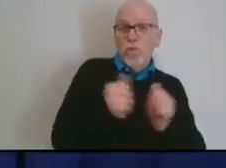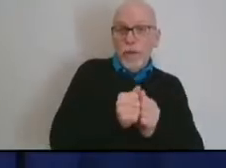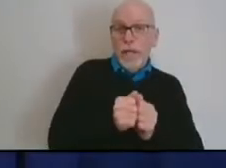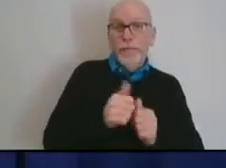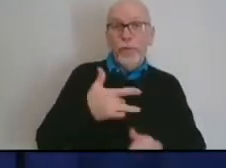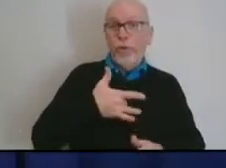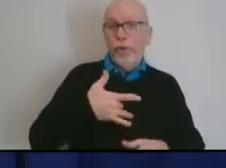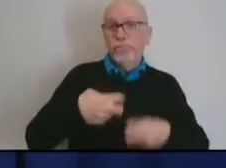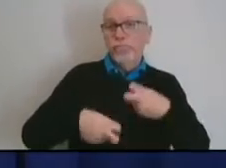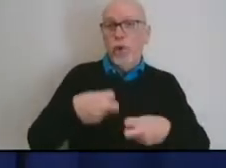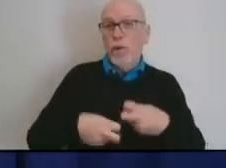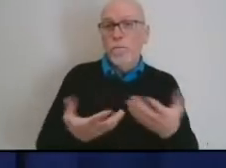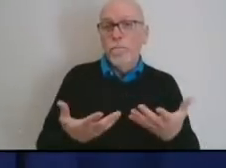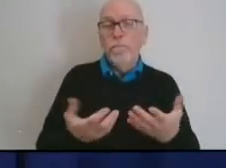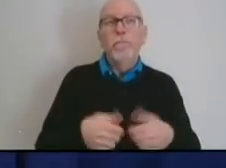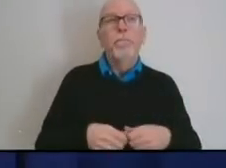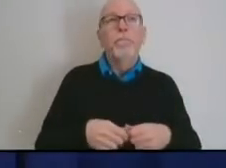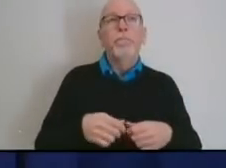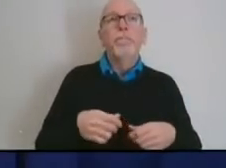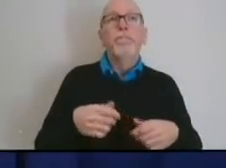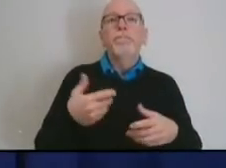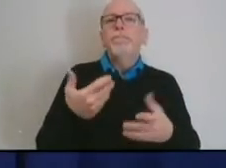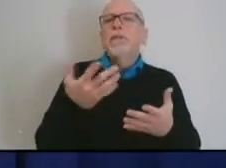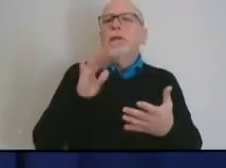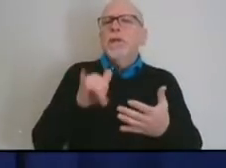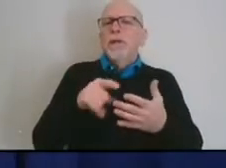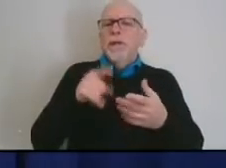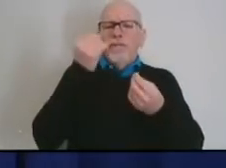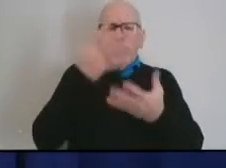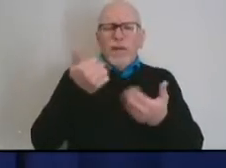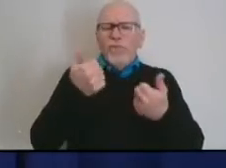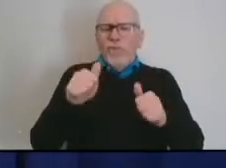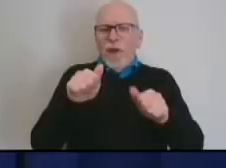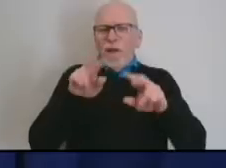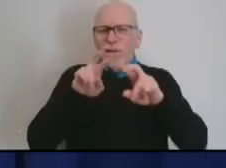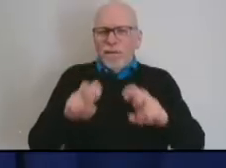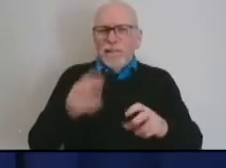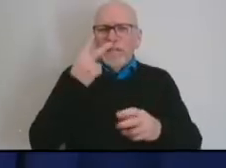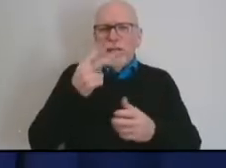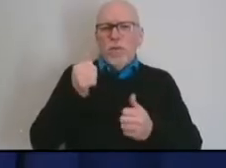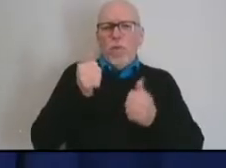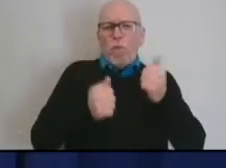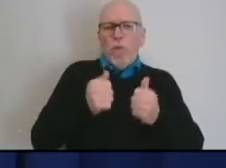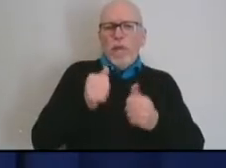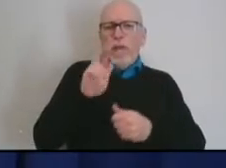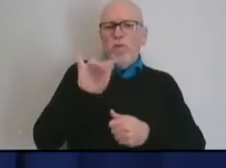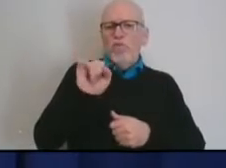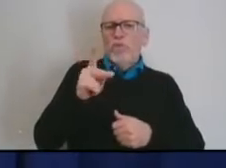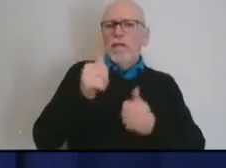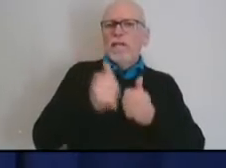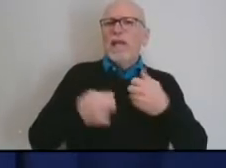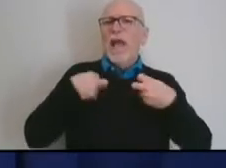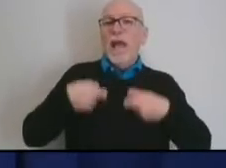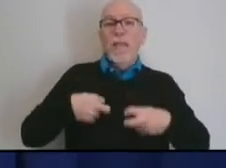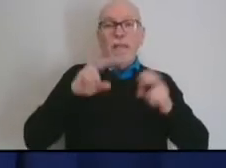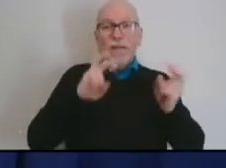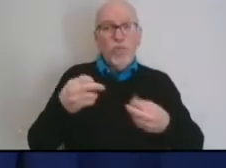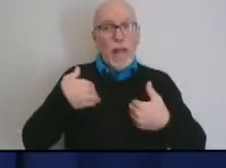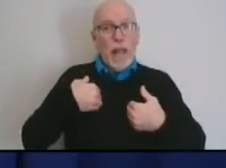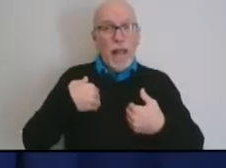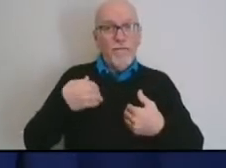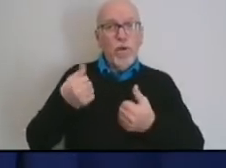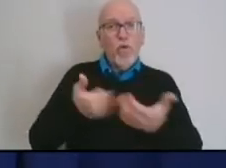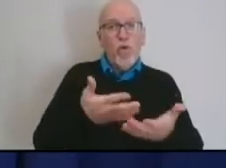defect of some type. Again, the literature tries to really look at these and say what increased risk each of these particular areas have,